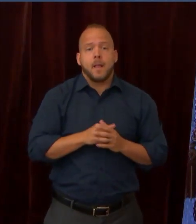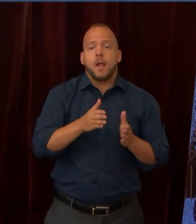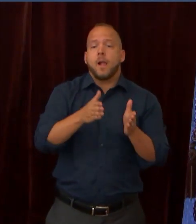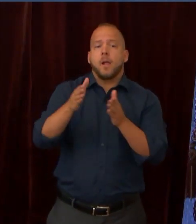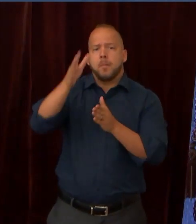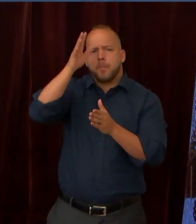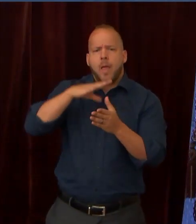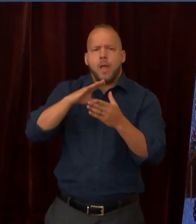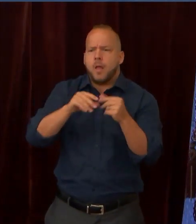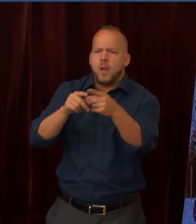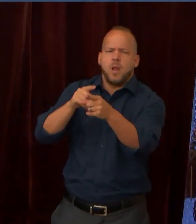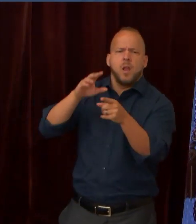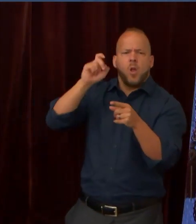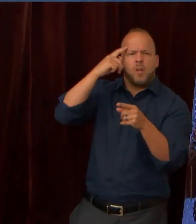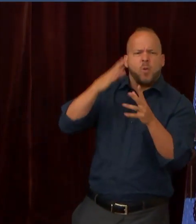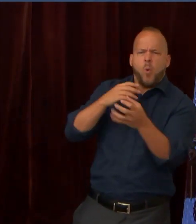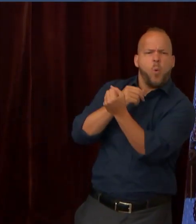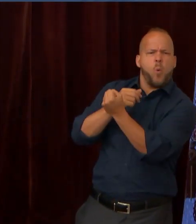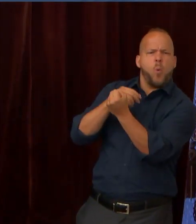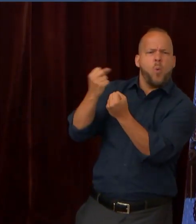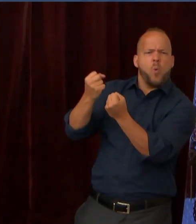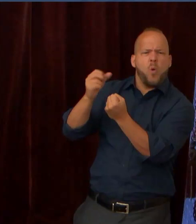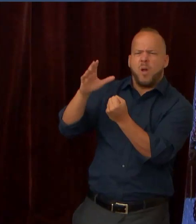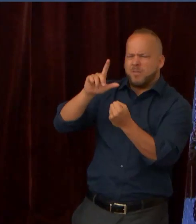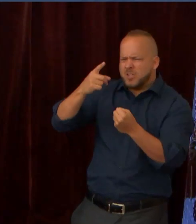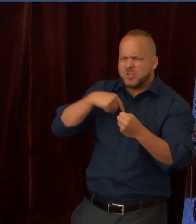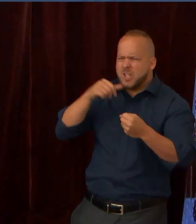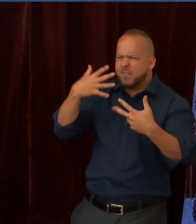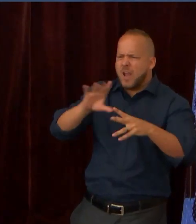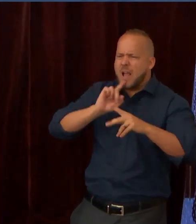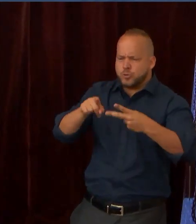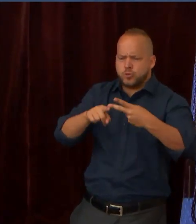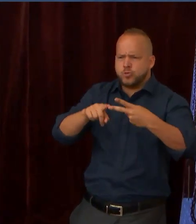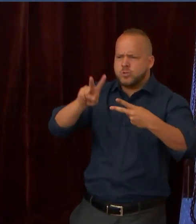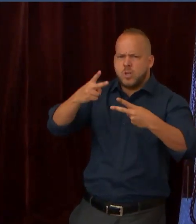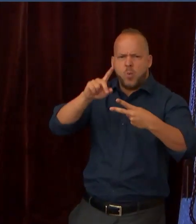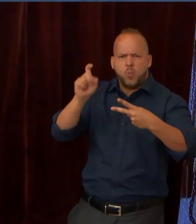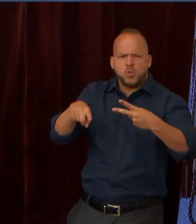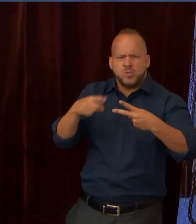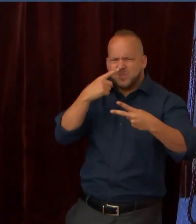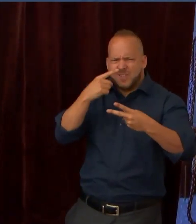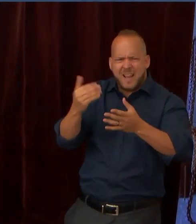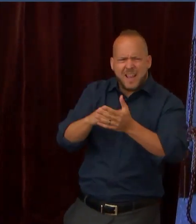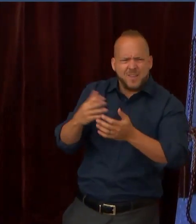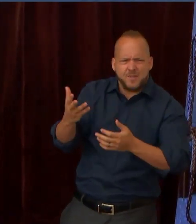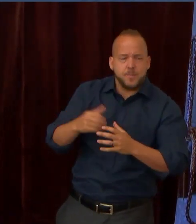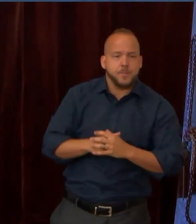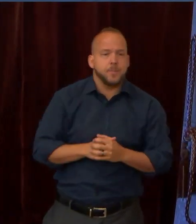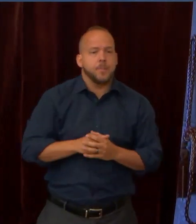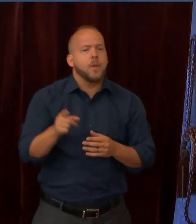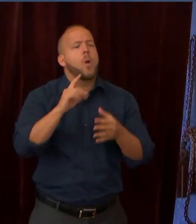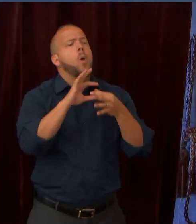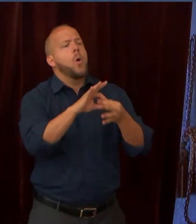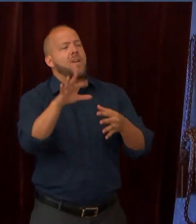answer Essex's second question. Essex, you asked about the faith community.